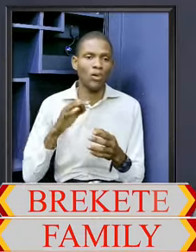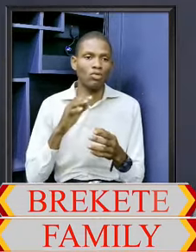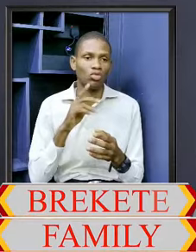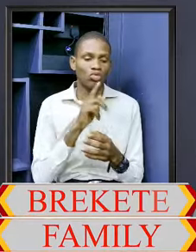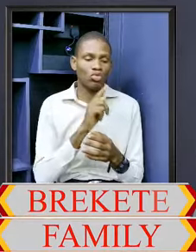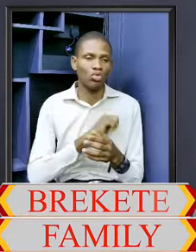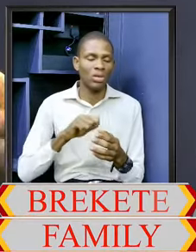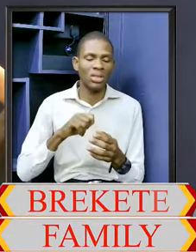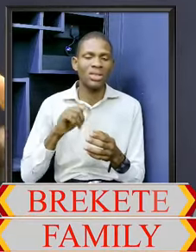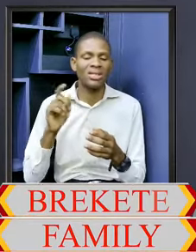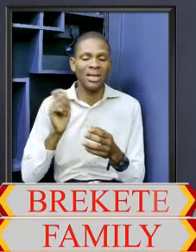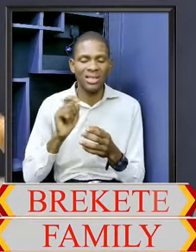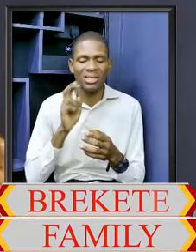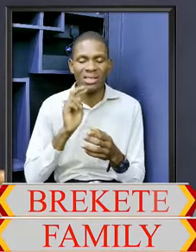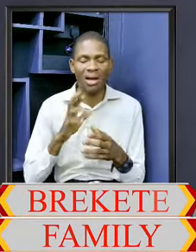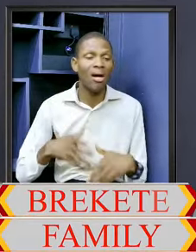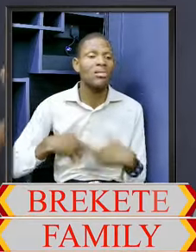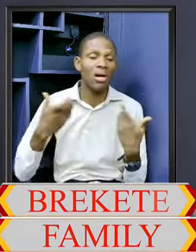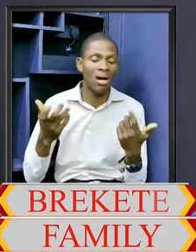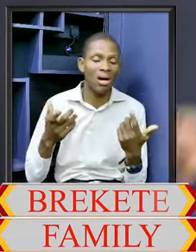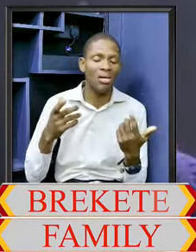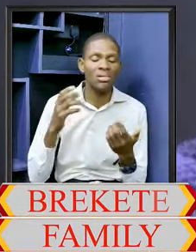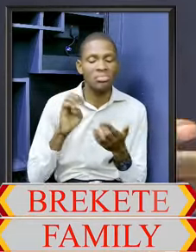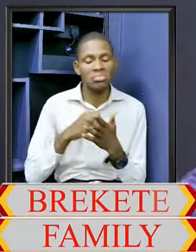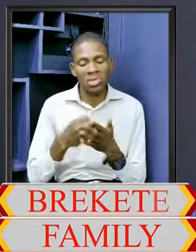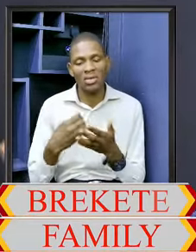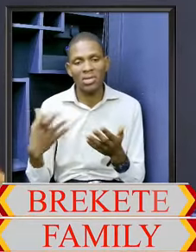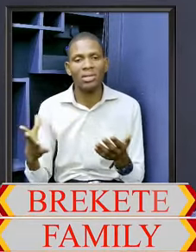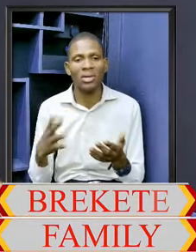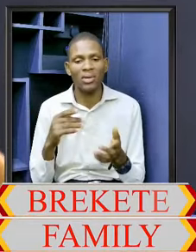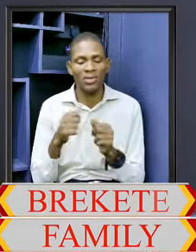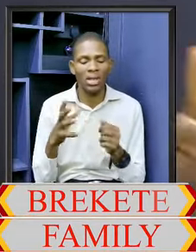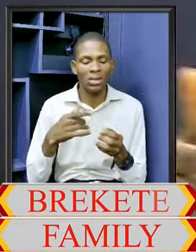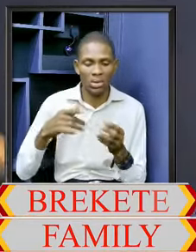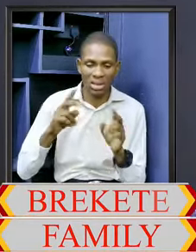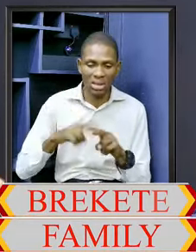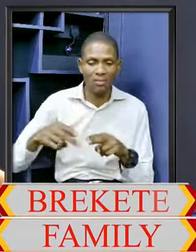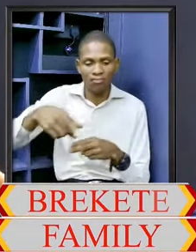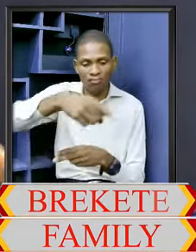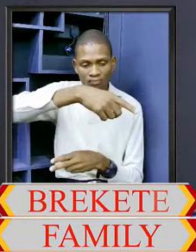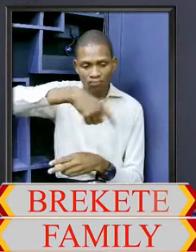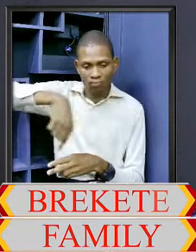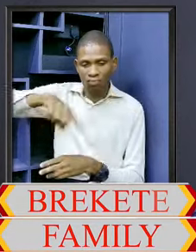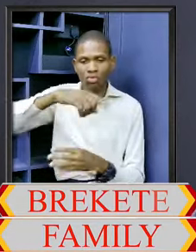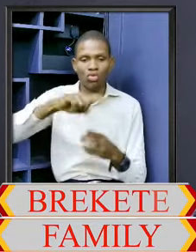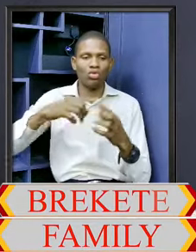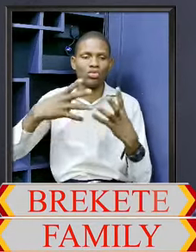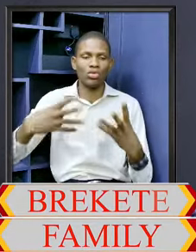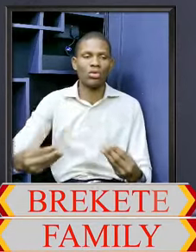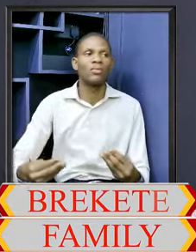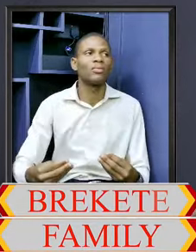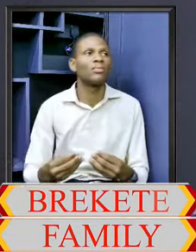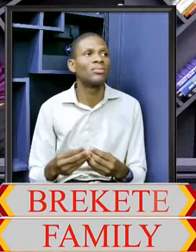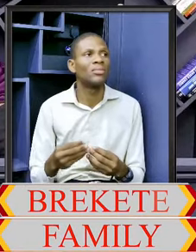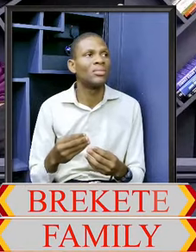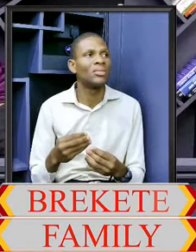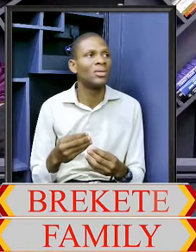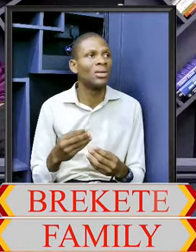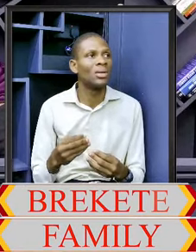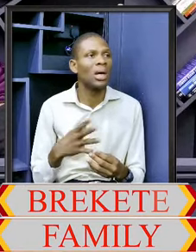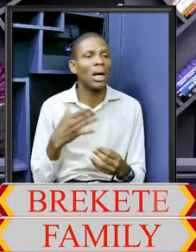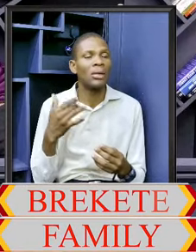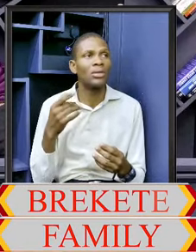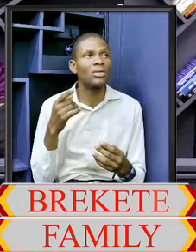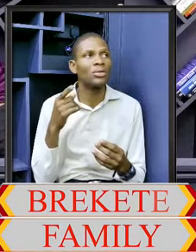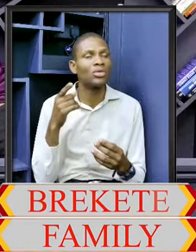down their grievances and everything, and they would sit down on a round table to sort it out. And they talk so now